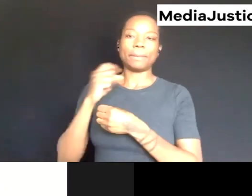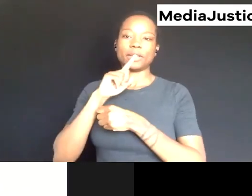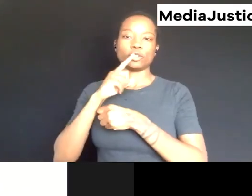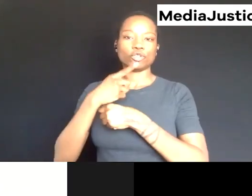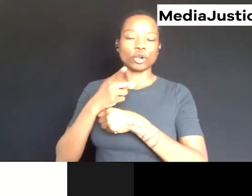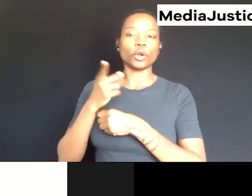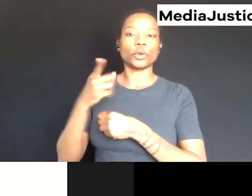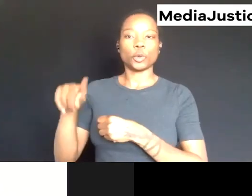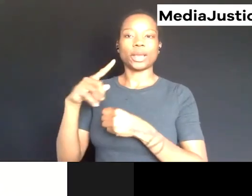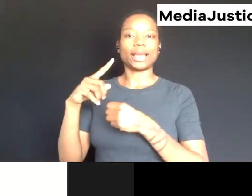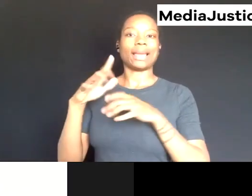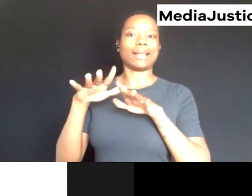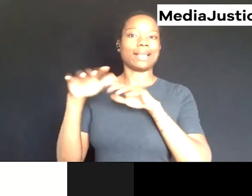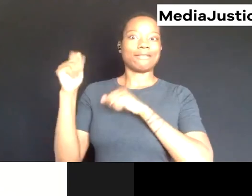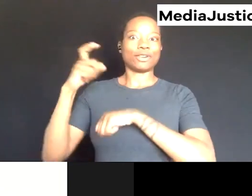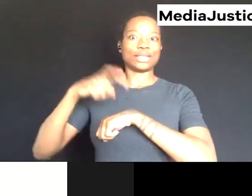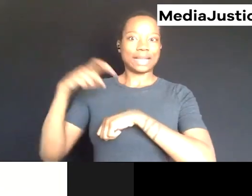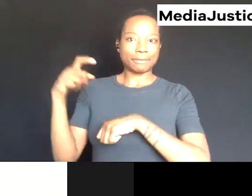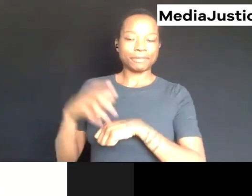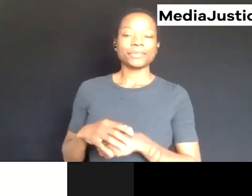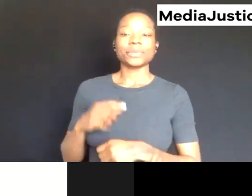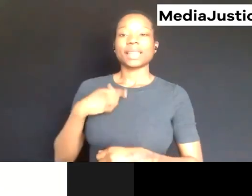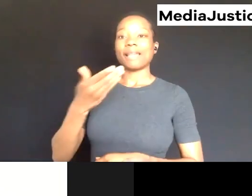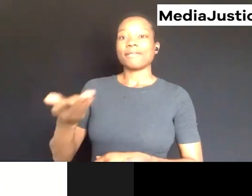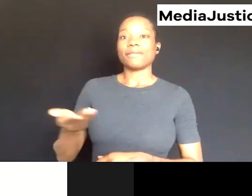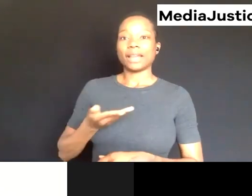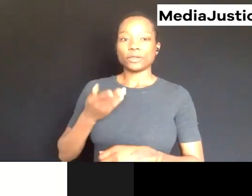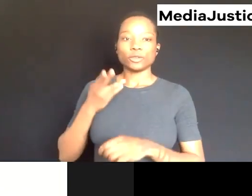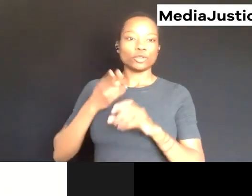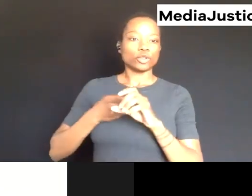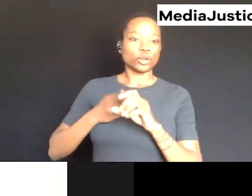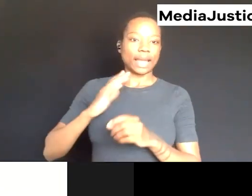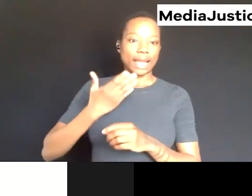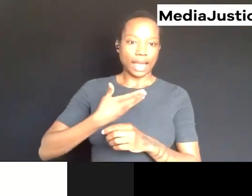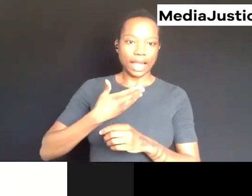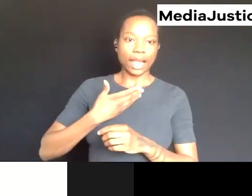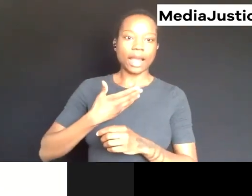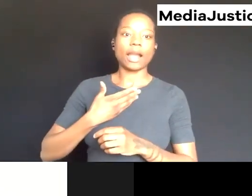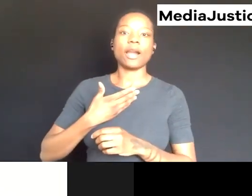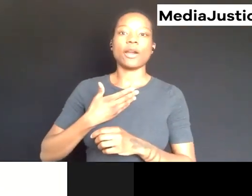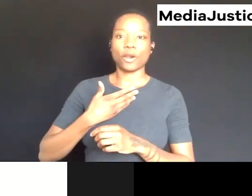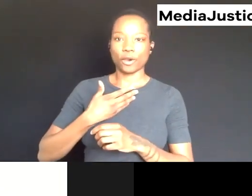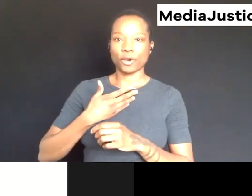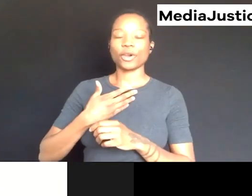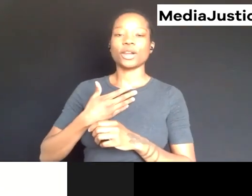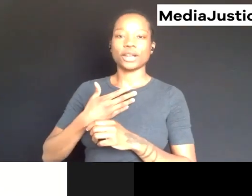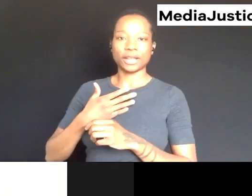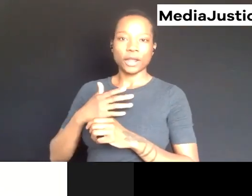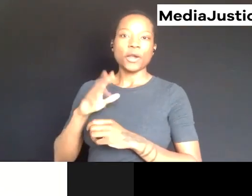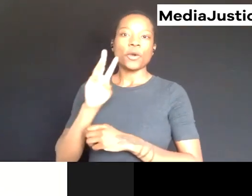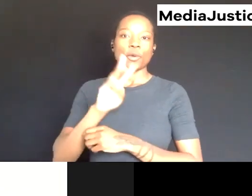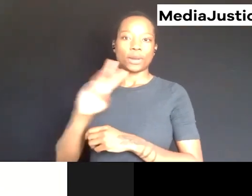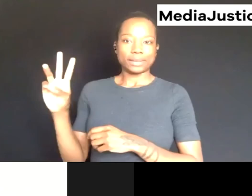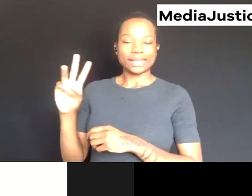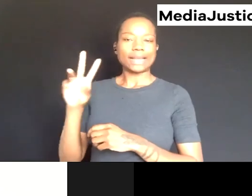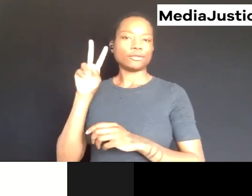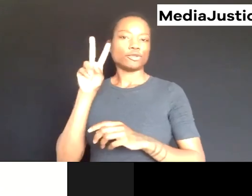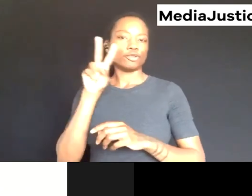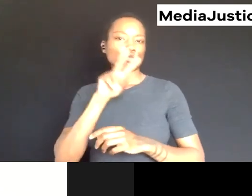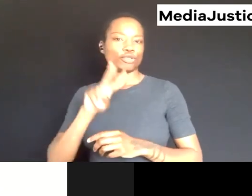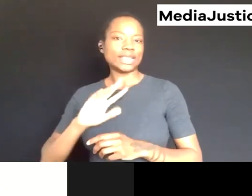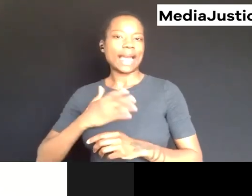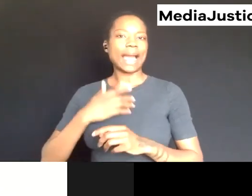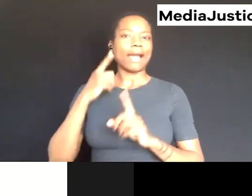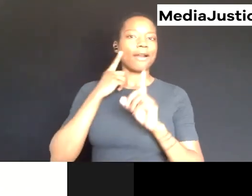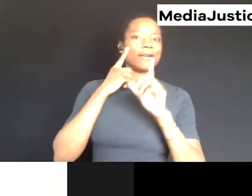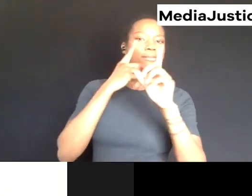all to go to our website and check out our vision statement because I actually think it's very reflective of these two principles. But